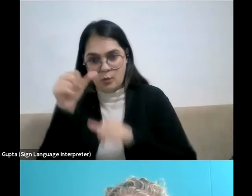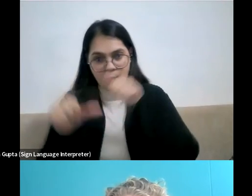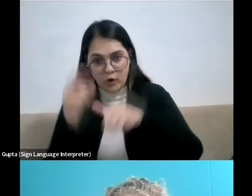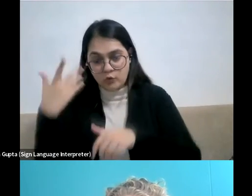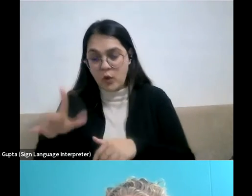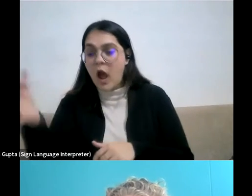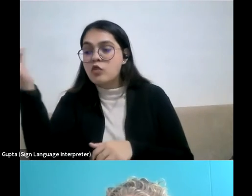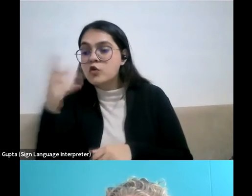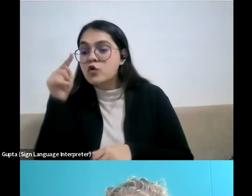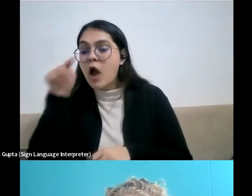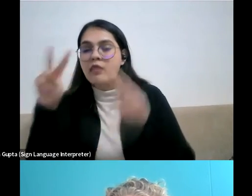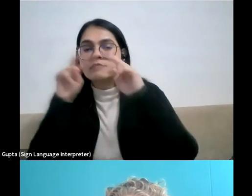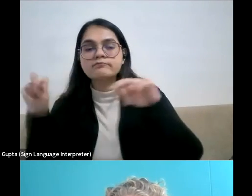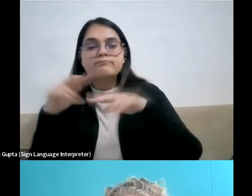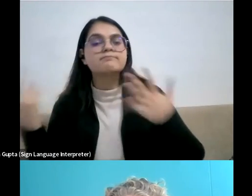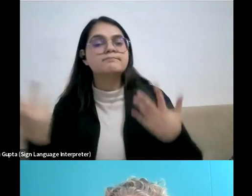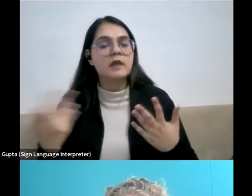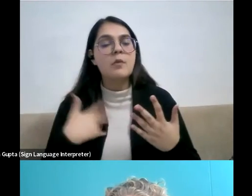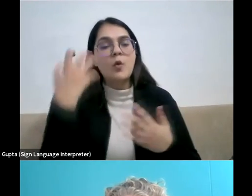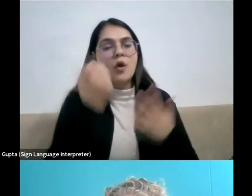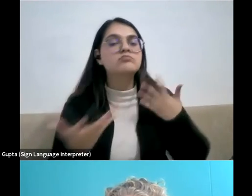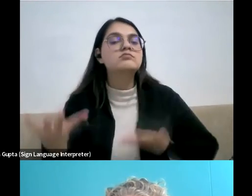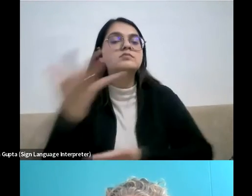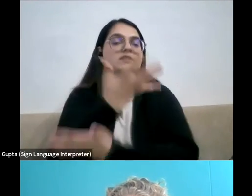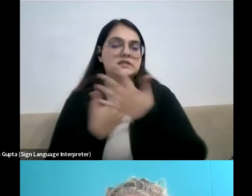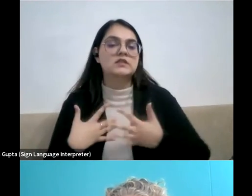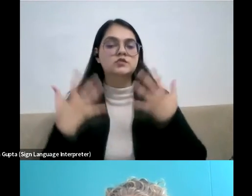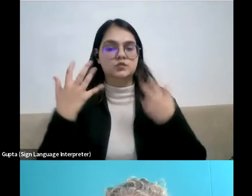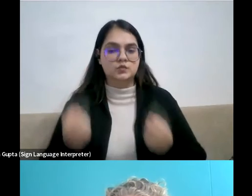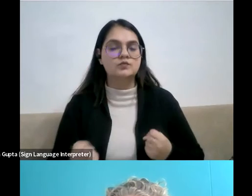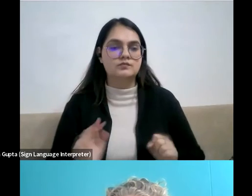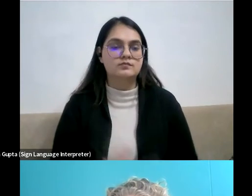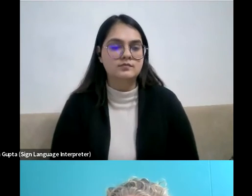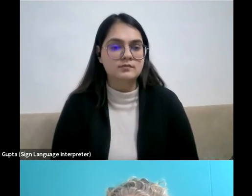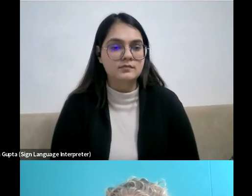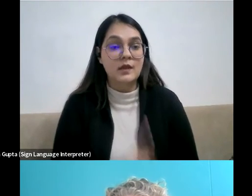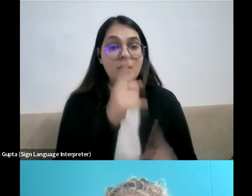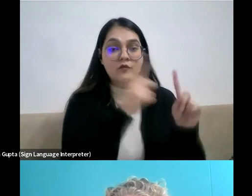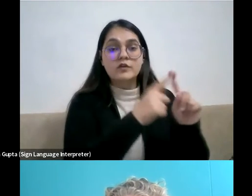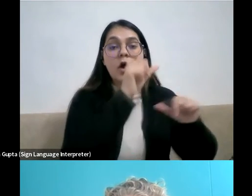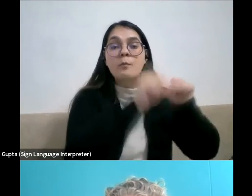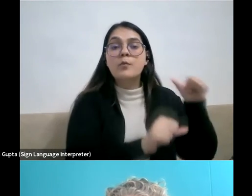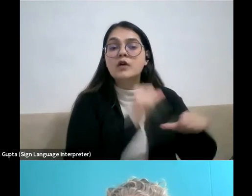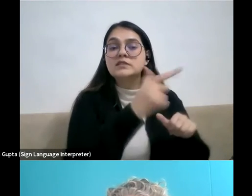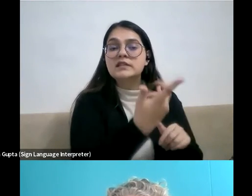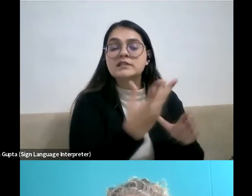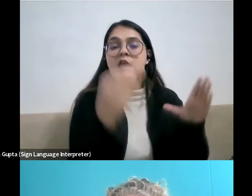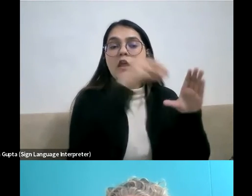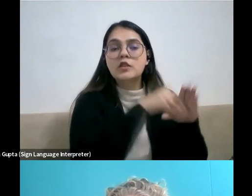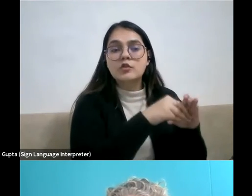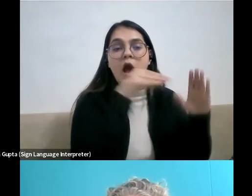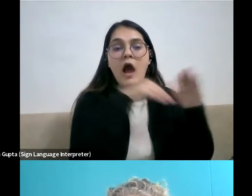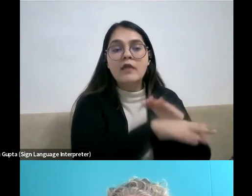I hope we can discuss both of them in the course of this discussion. So process-based inclusion would include things like